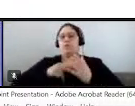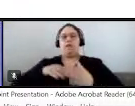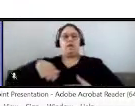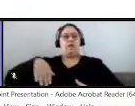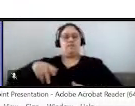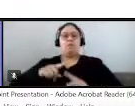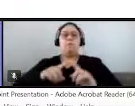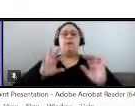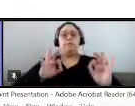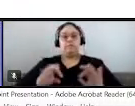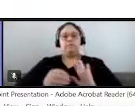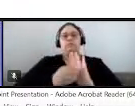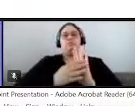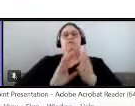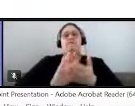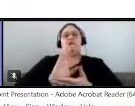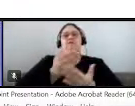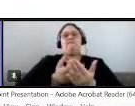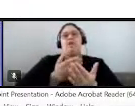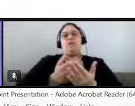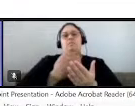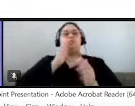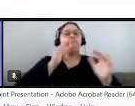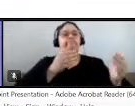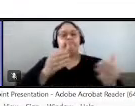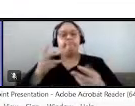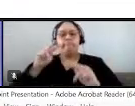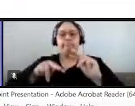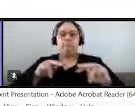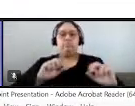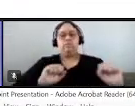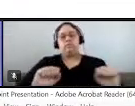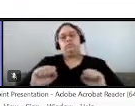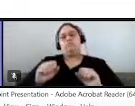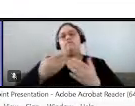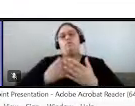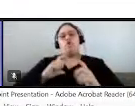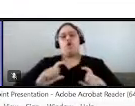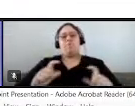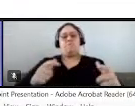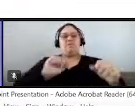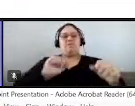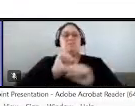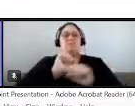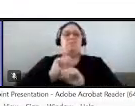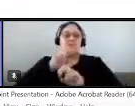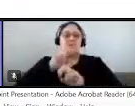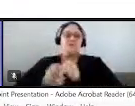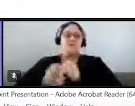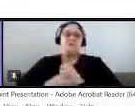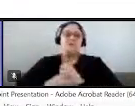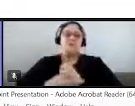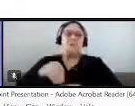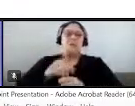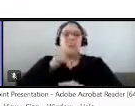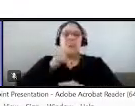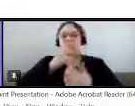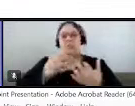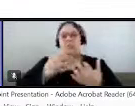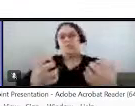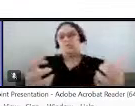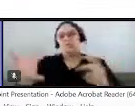At least we would then have the funding available to attend to those in terms of the committee work that needs to happen, including public